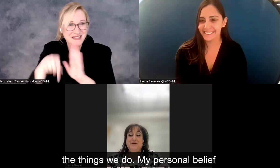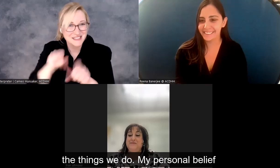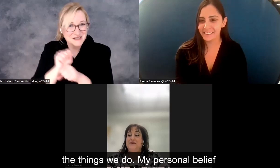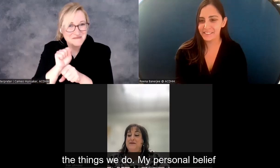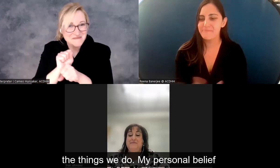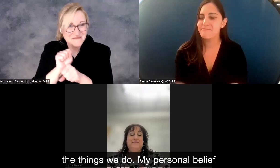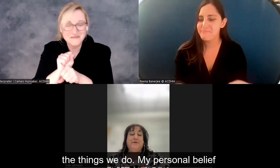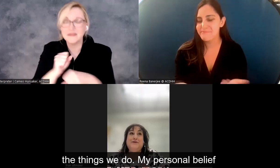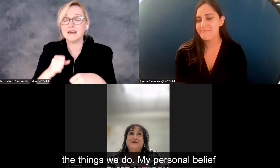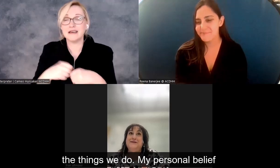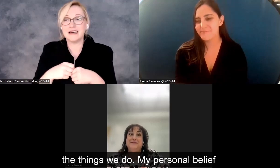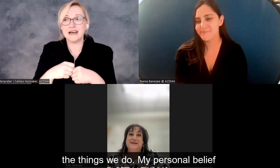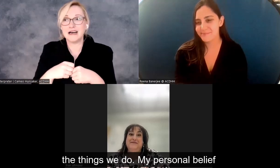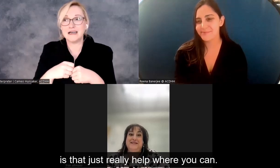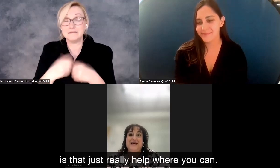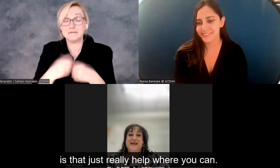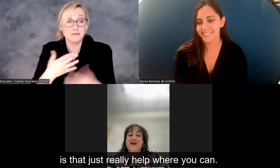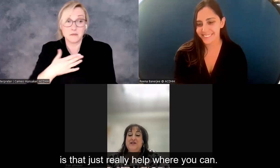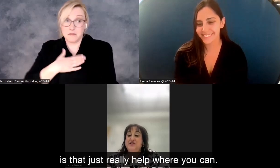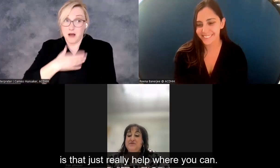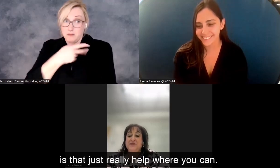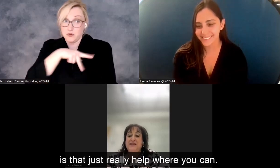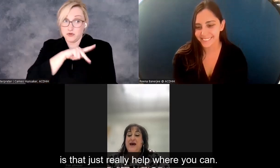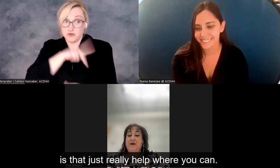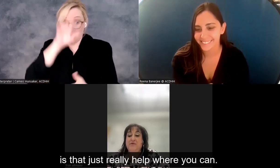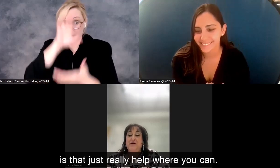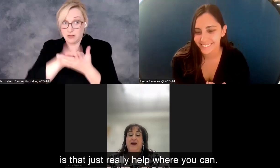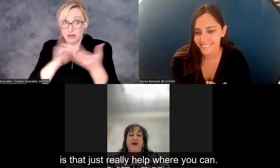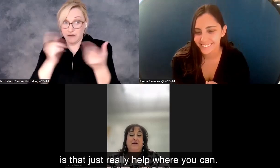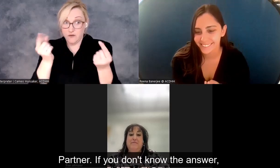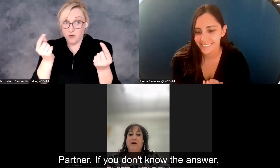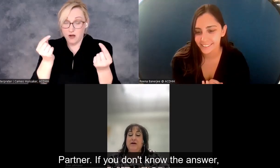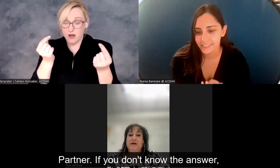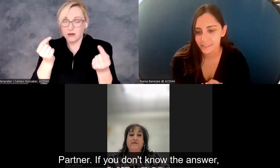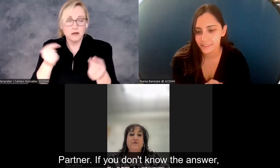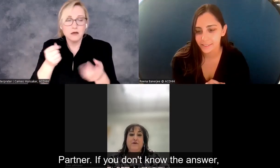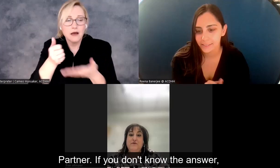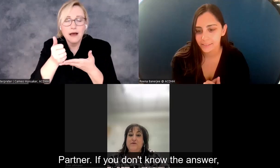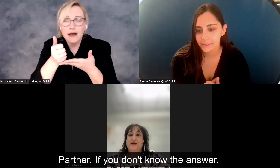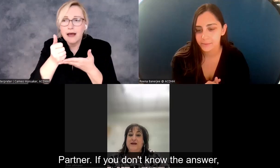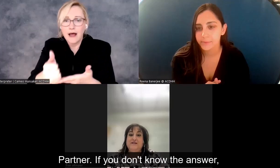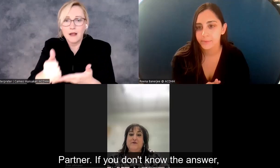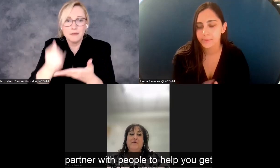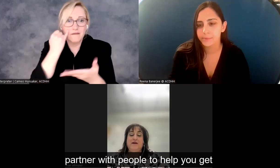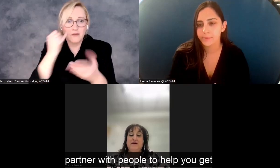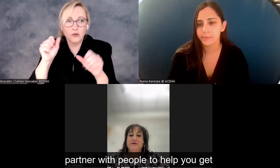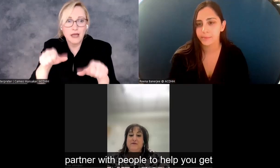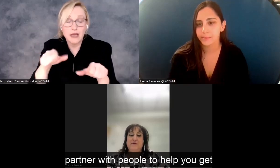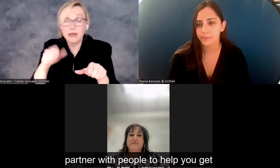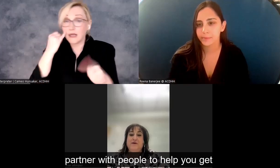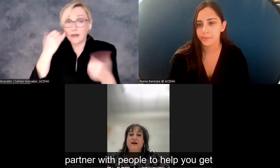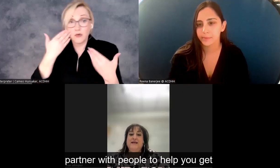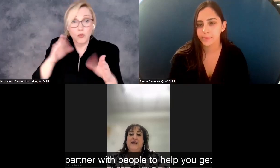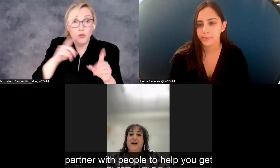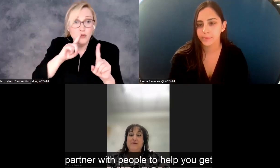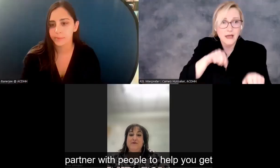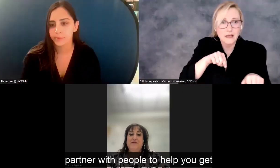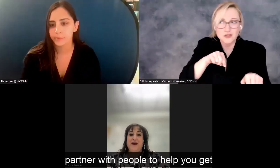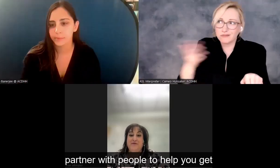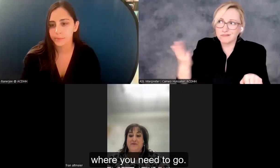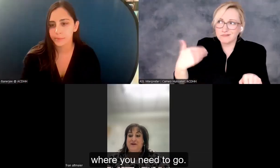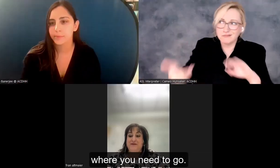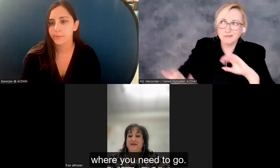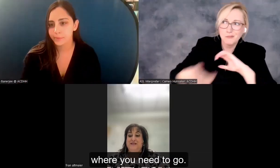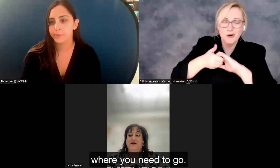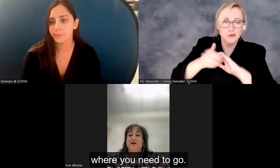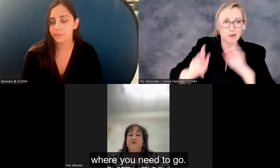My personal belief is that just really help where you can. Partner. If you don't know the answer, partner with people to help you